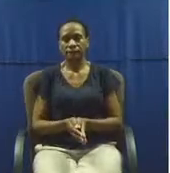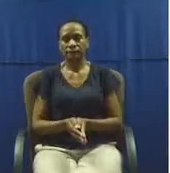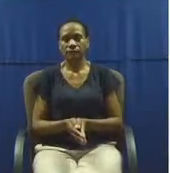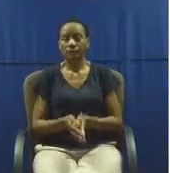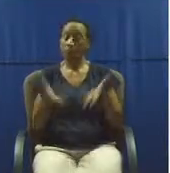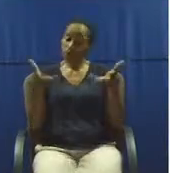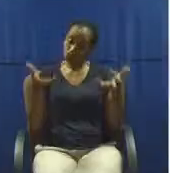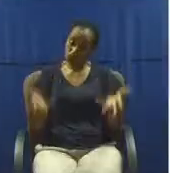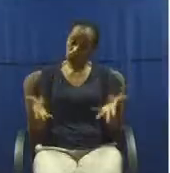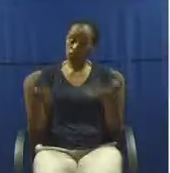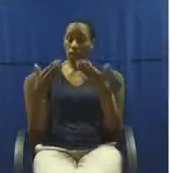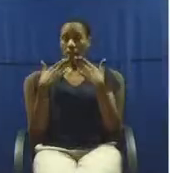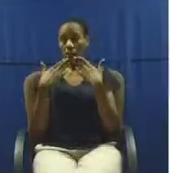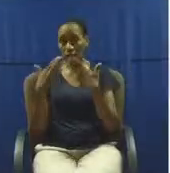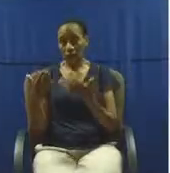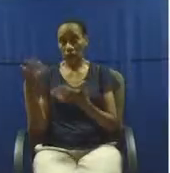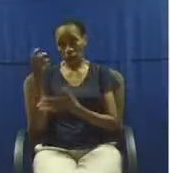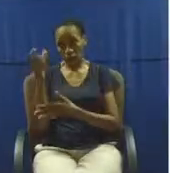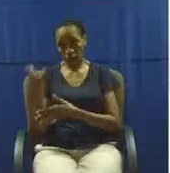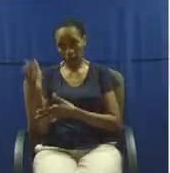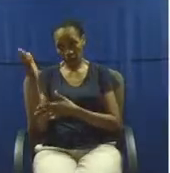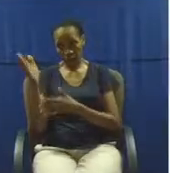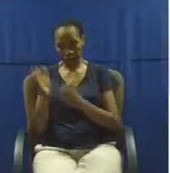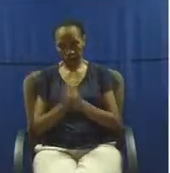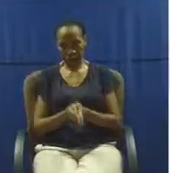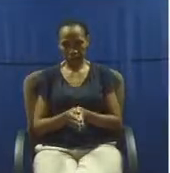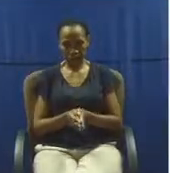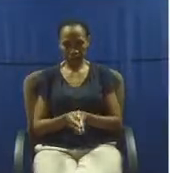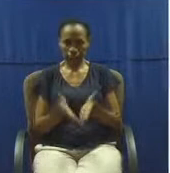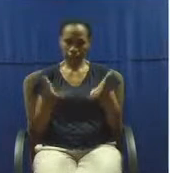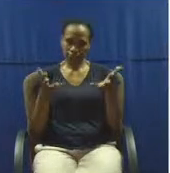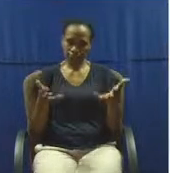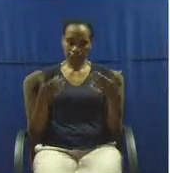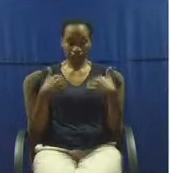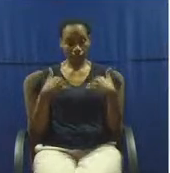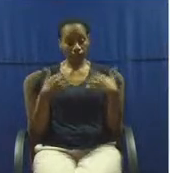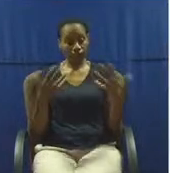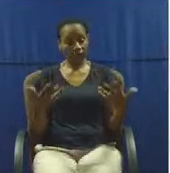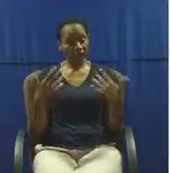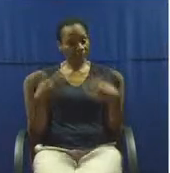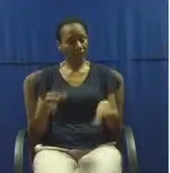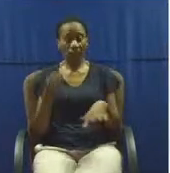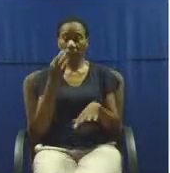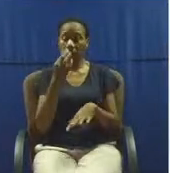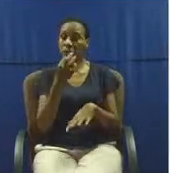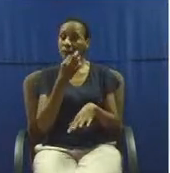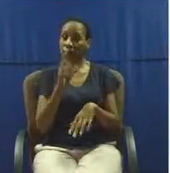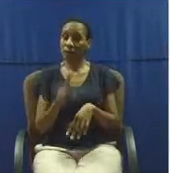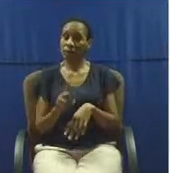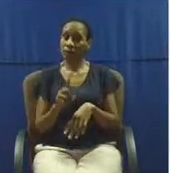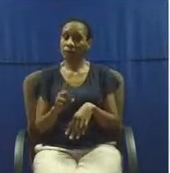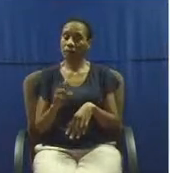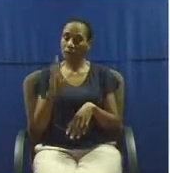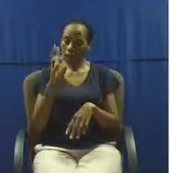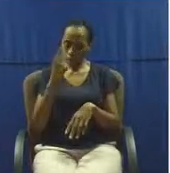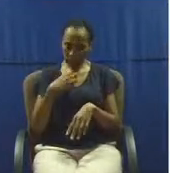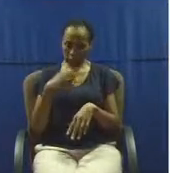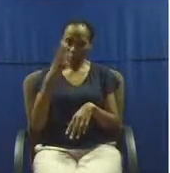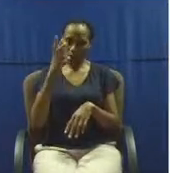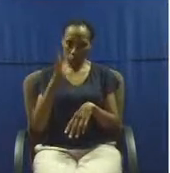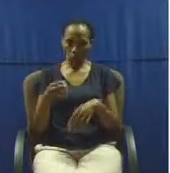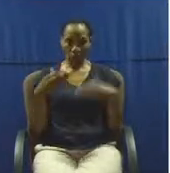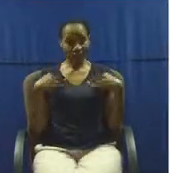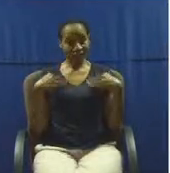Well, thank you very much, Honorable Speaker. I have said that I am going to embark